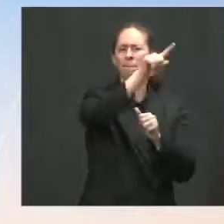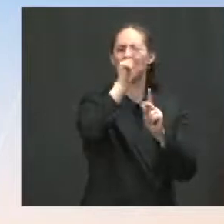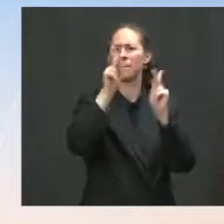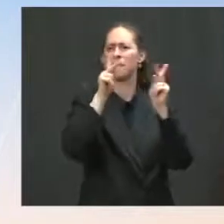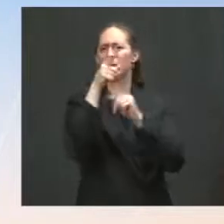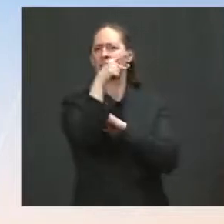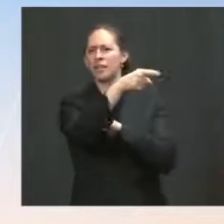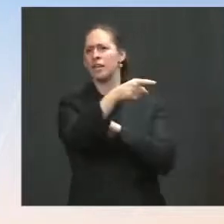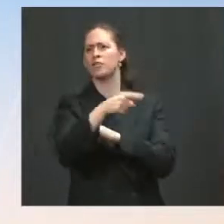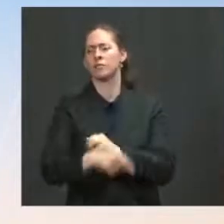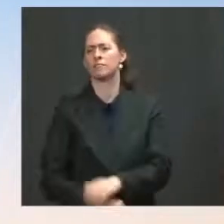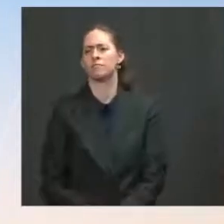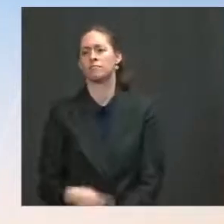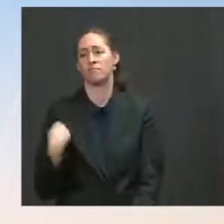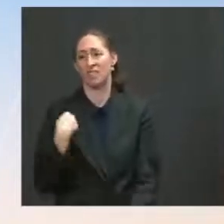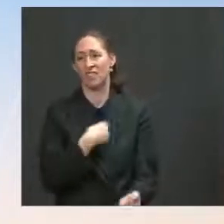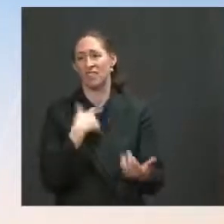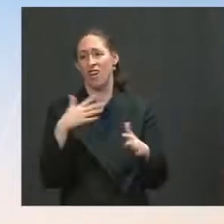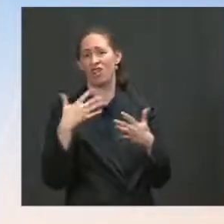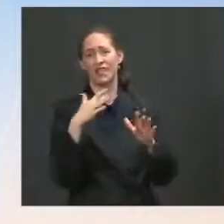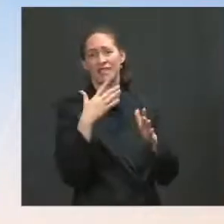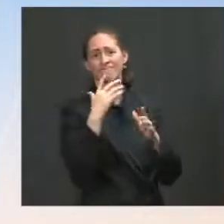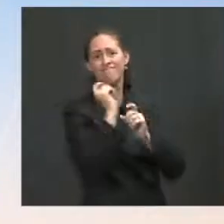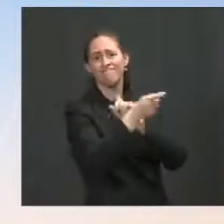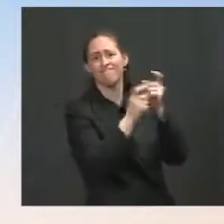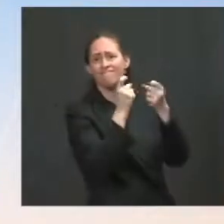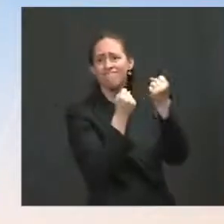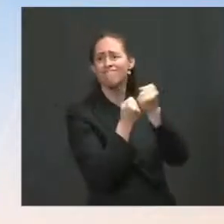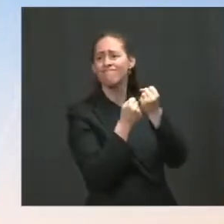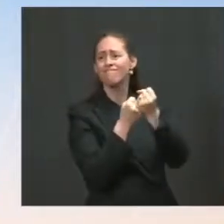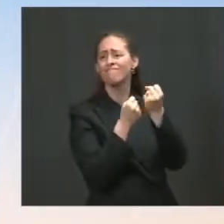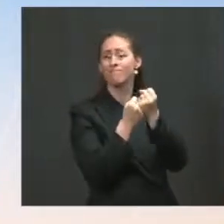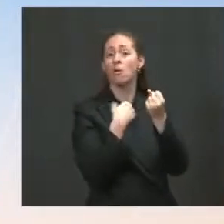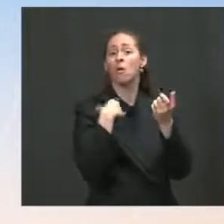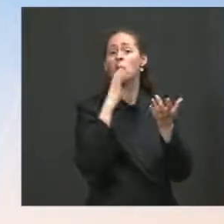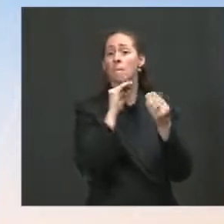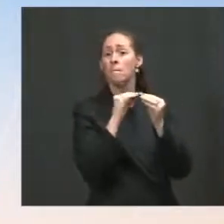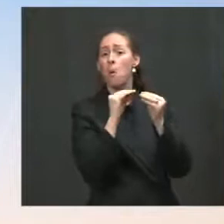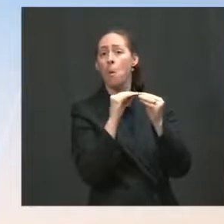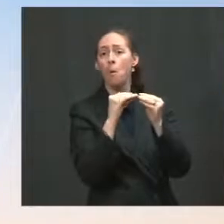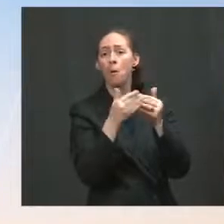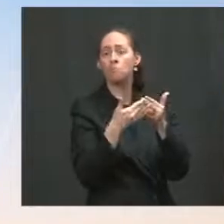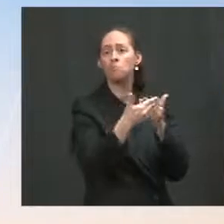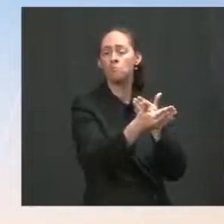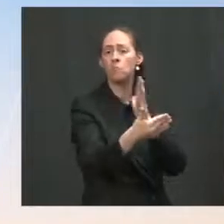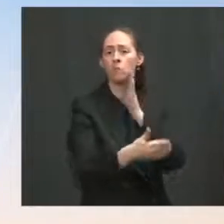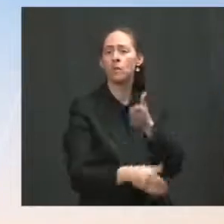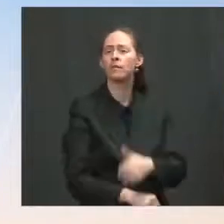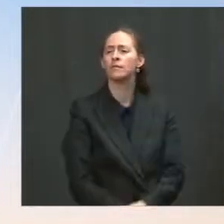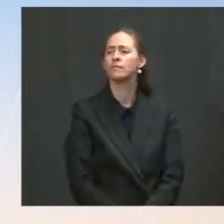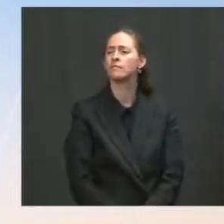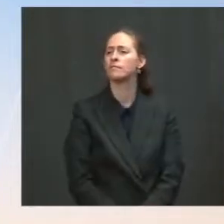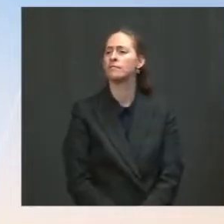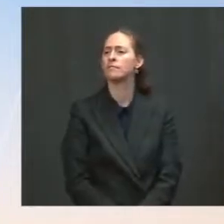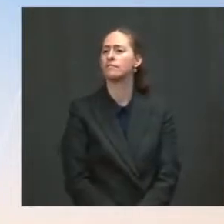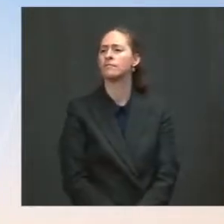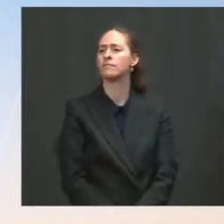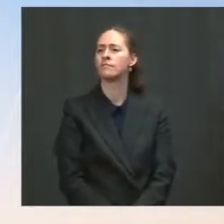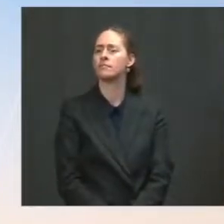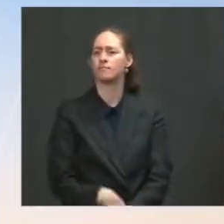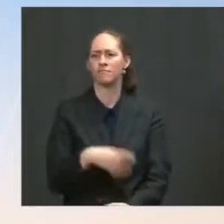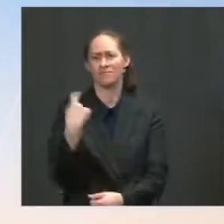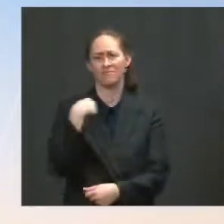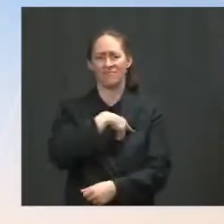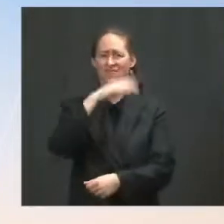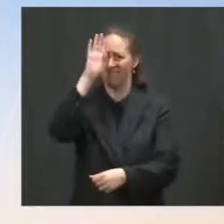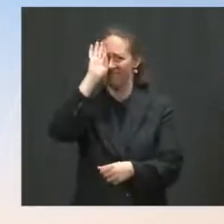provided to Lebanon over the last 2 years. We recognize the important role Lebanon has played in the region, as you referenced, and also their role in